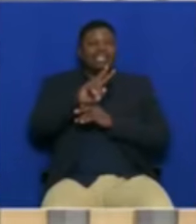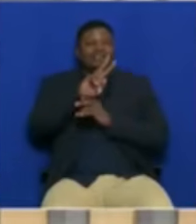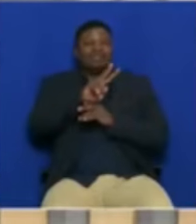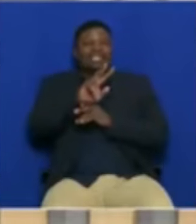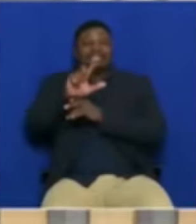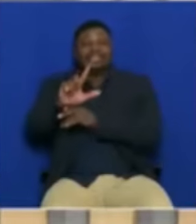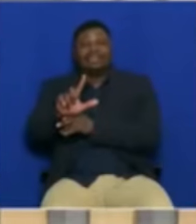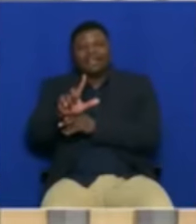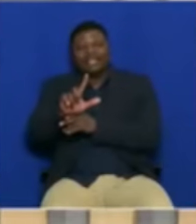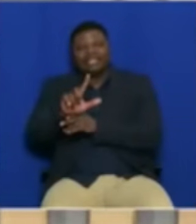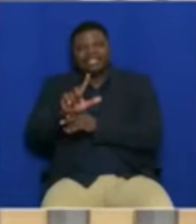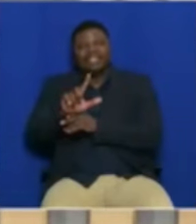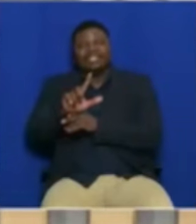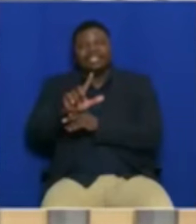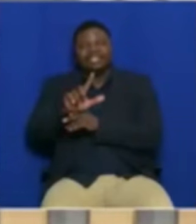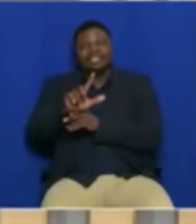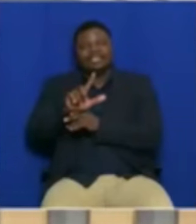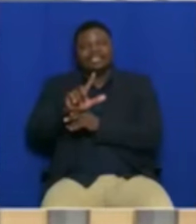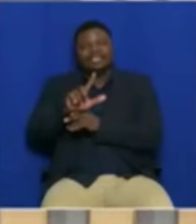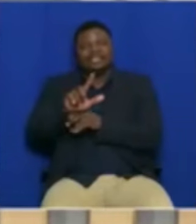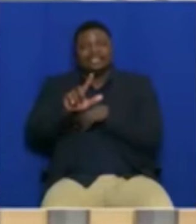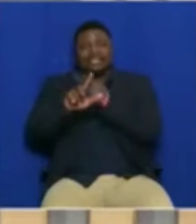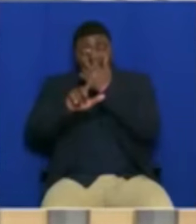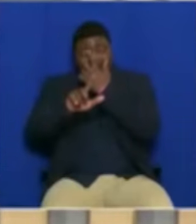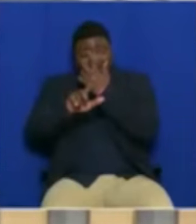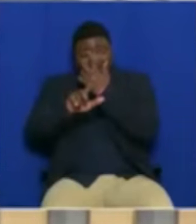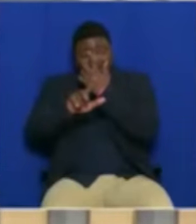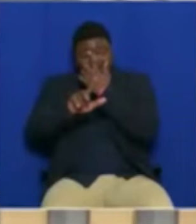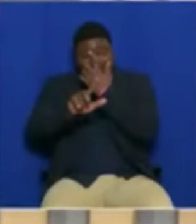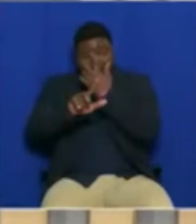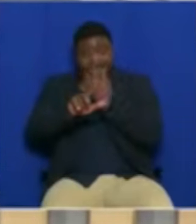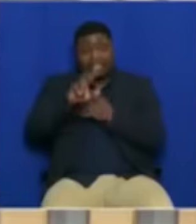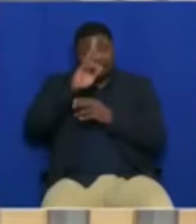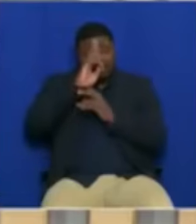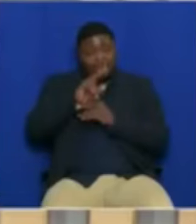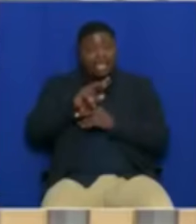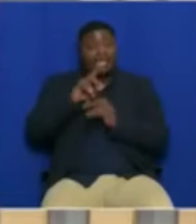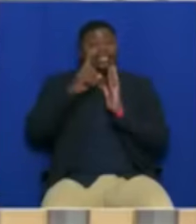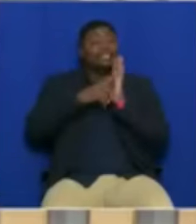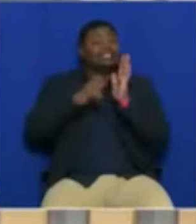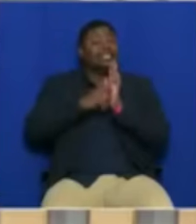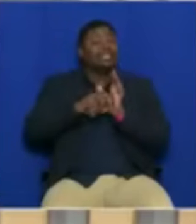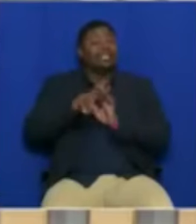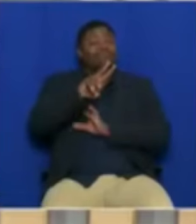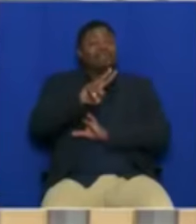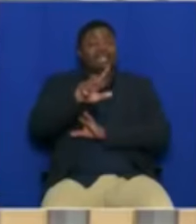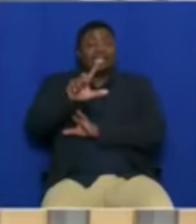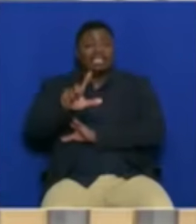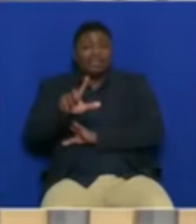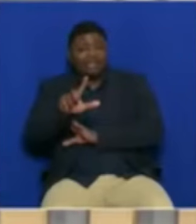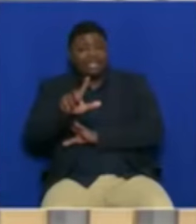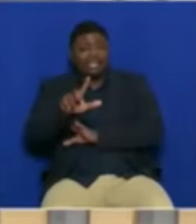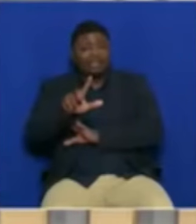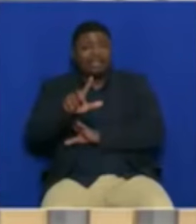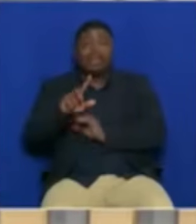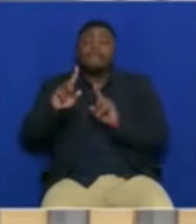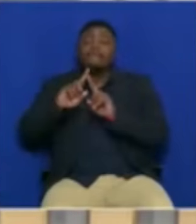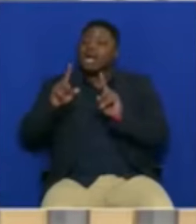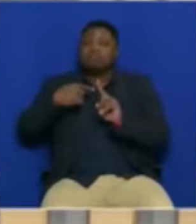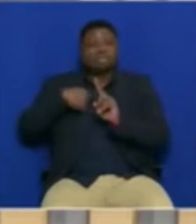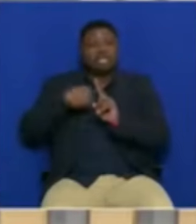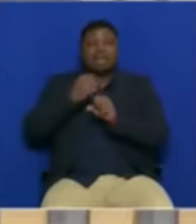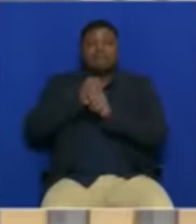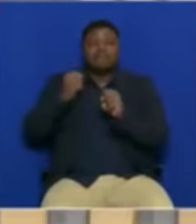first of all, when it comes to the 27, as I indicated, I never received the 27. So there were people